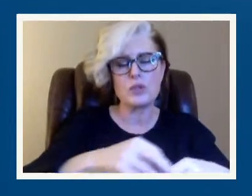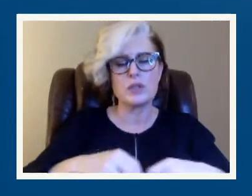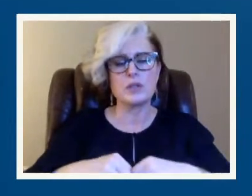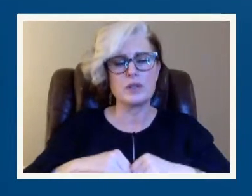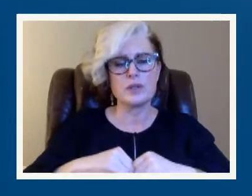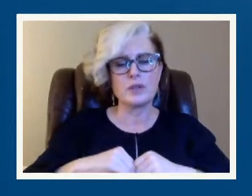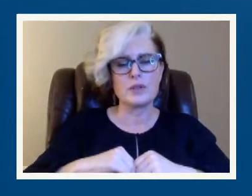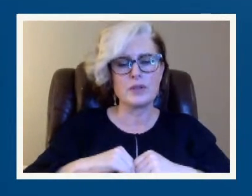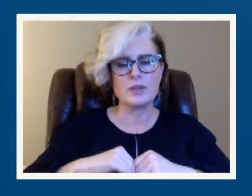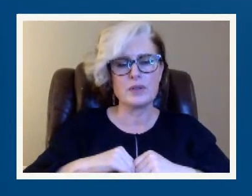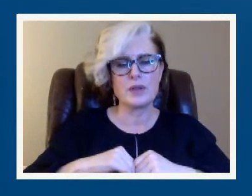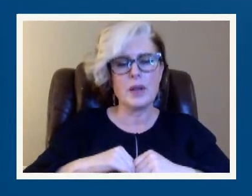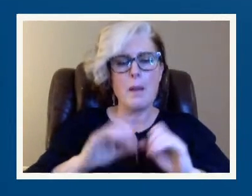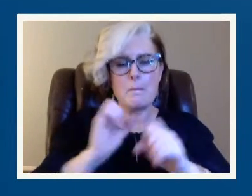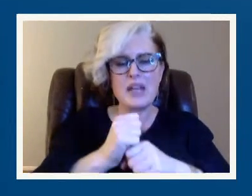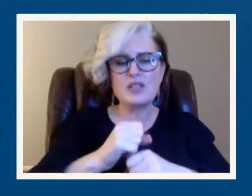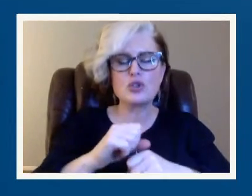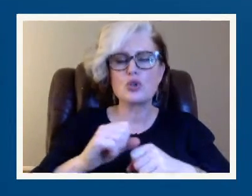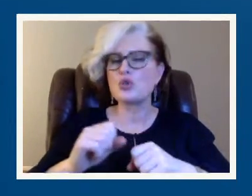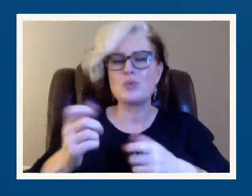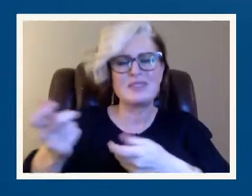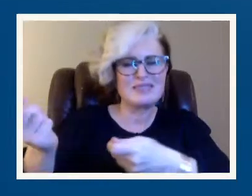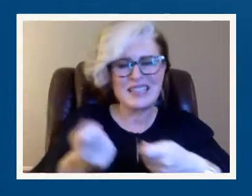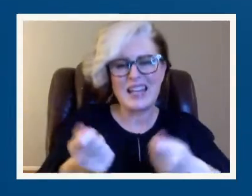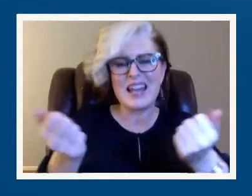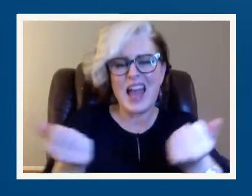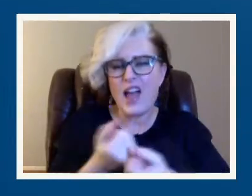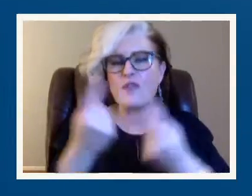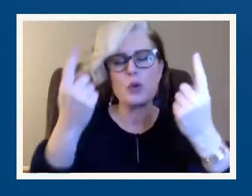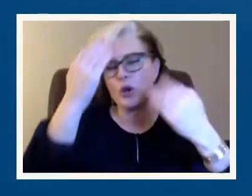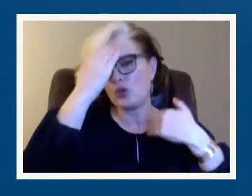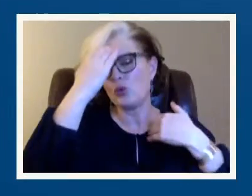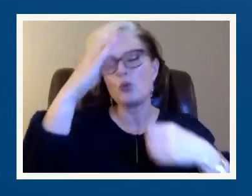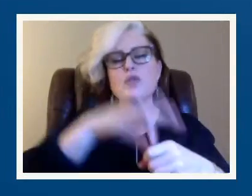to turn out every vote.